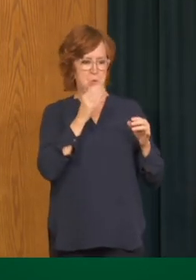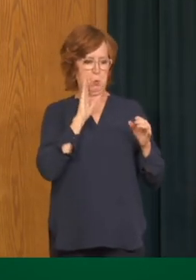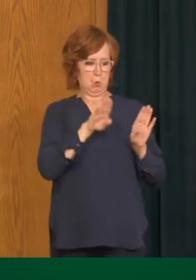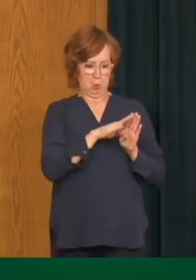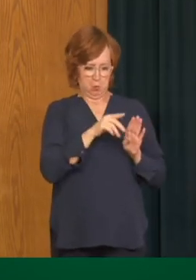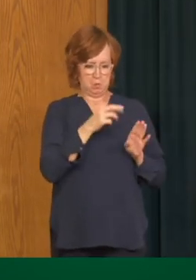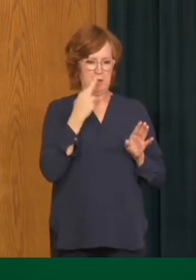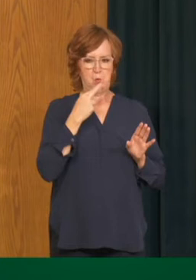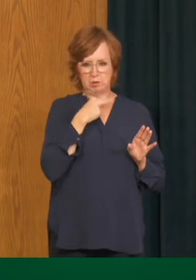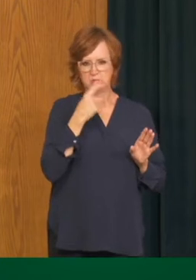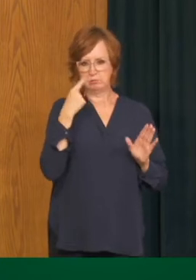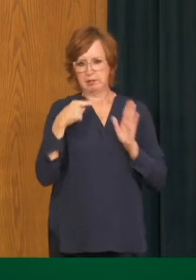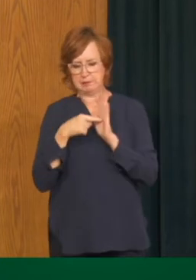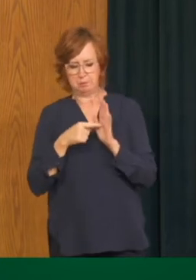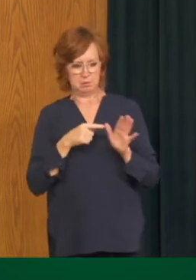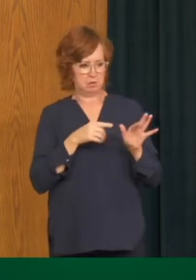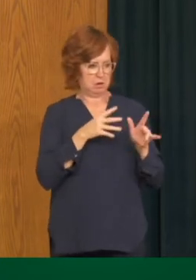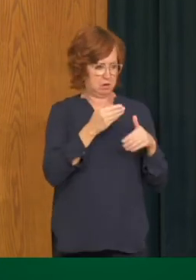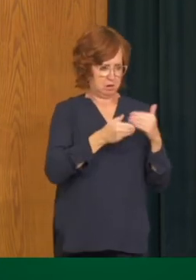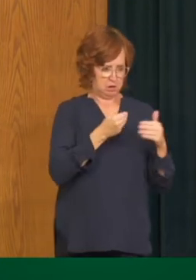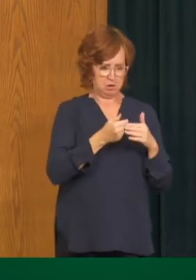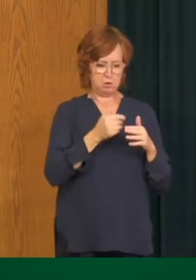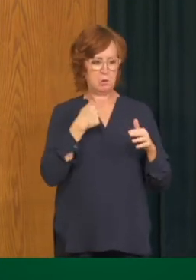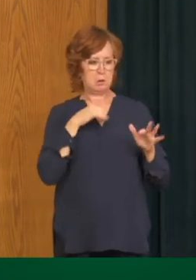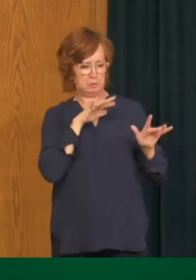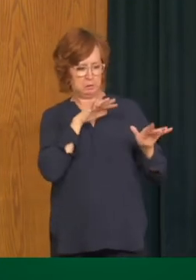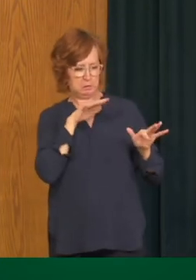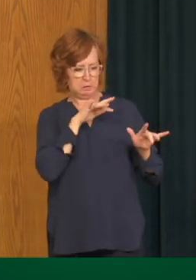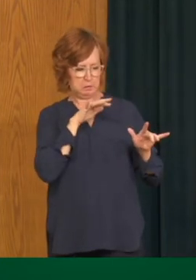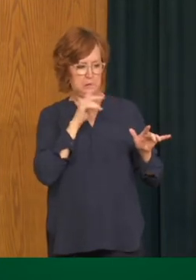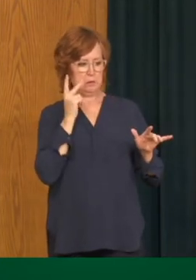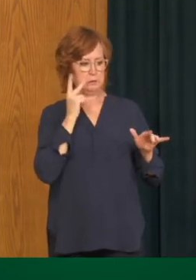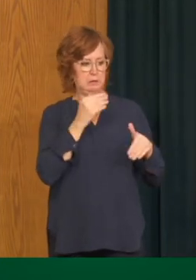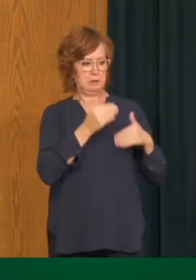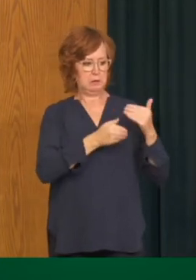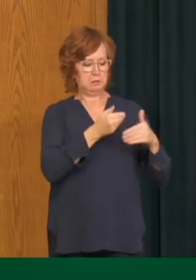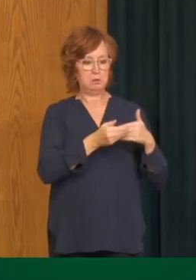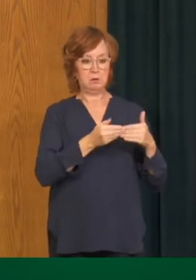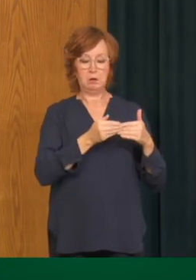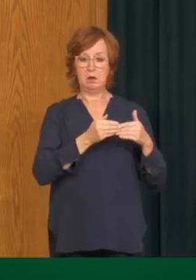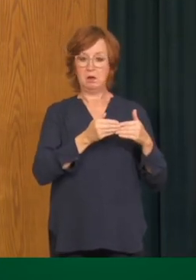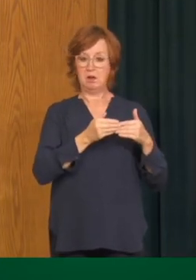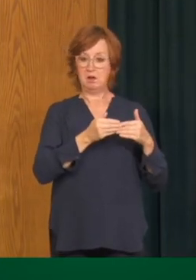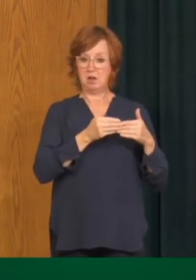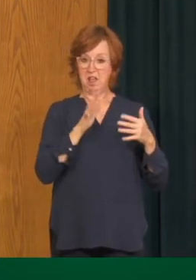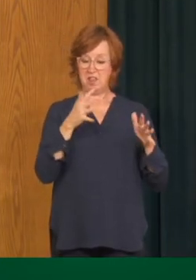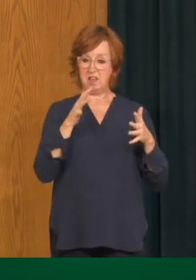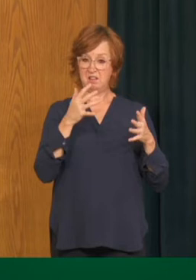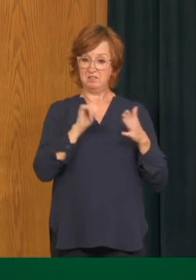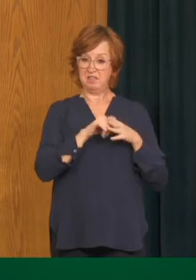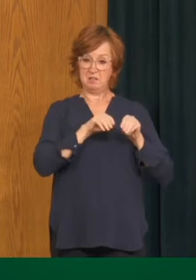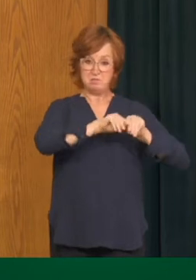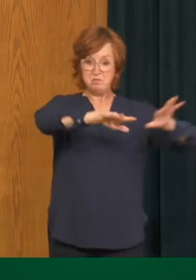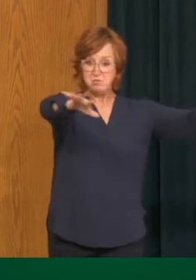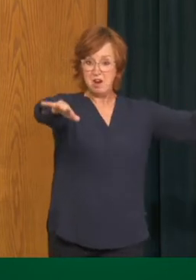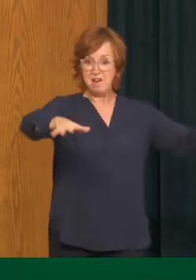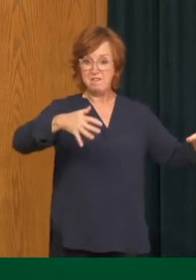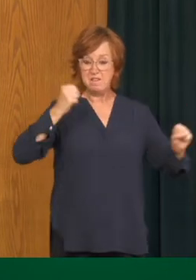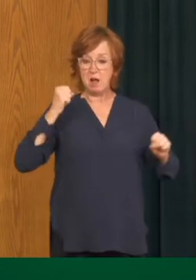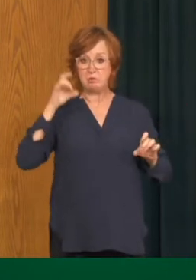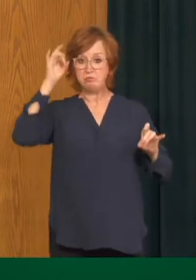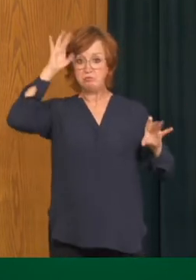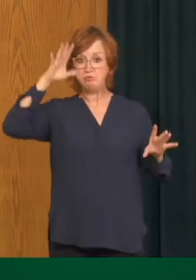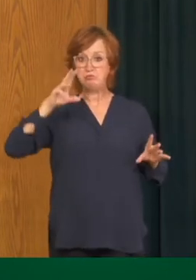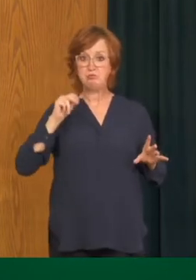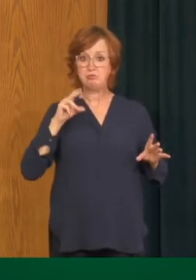to see some increase in community transmission, which we have seen, but overall, all the other sectors as they've